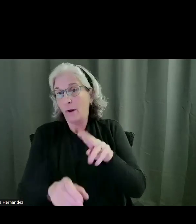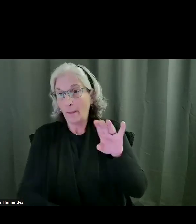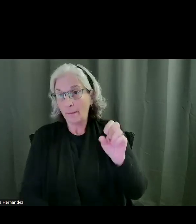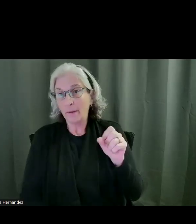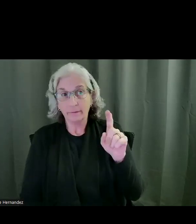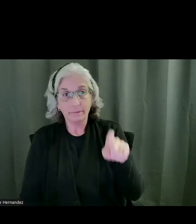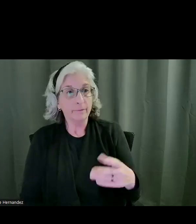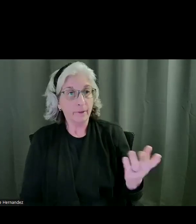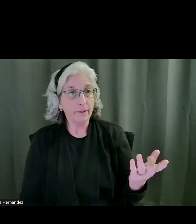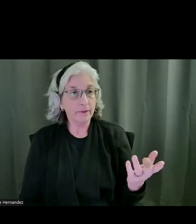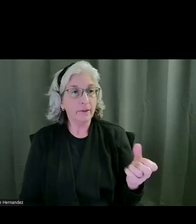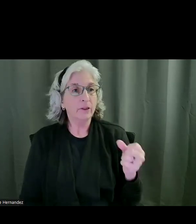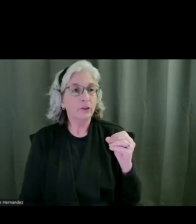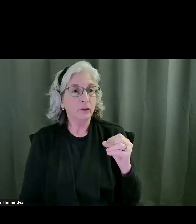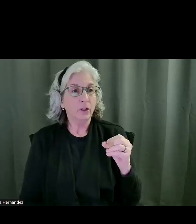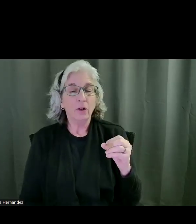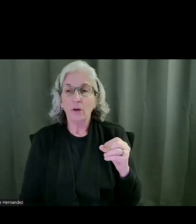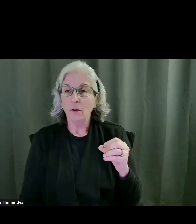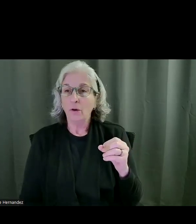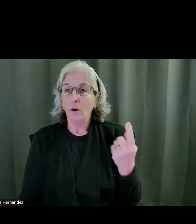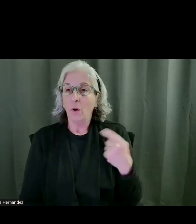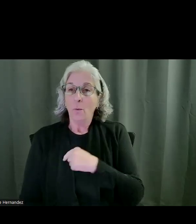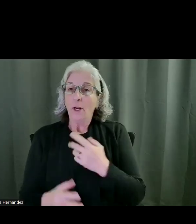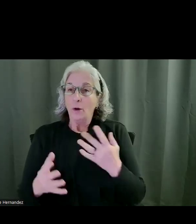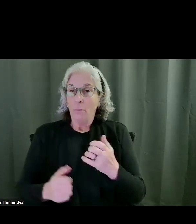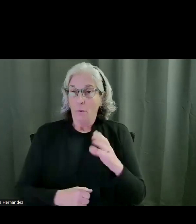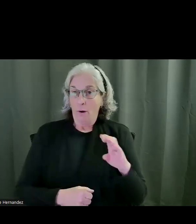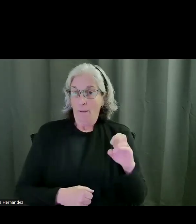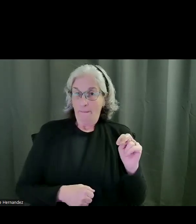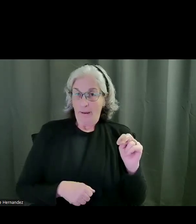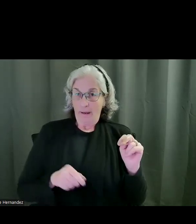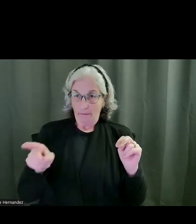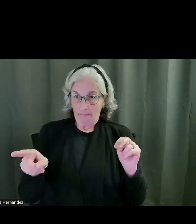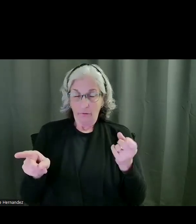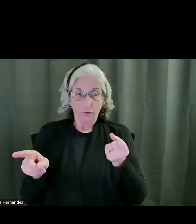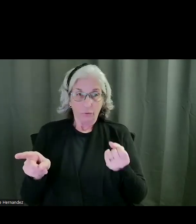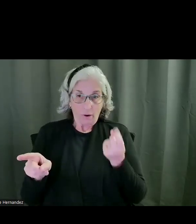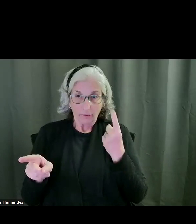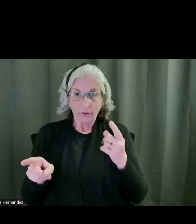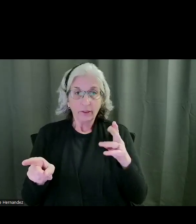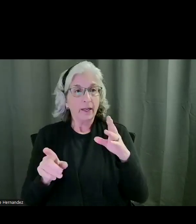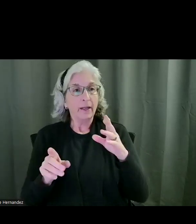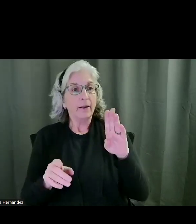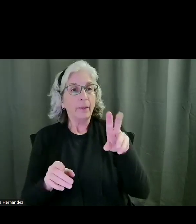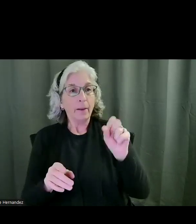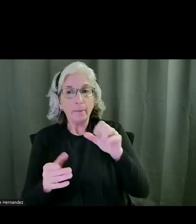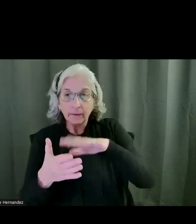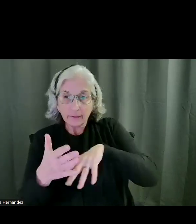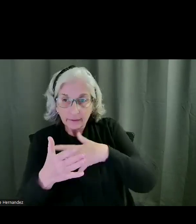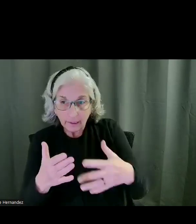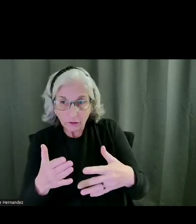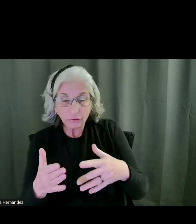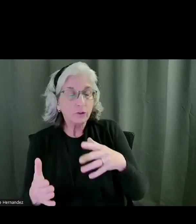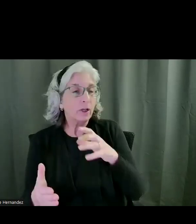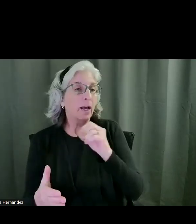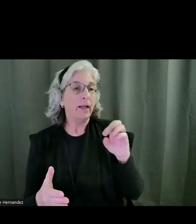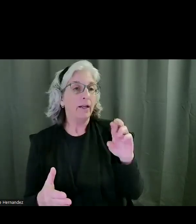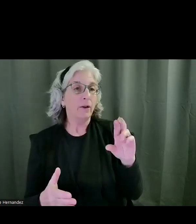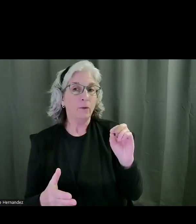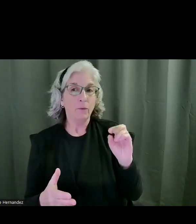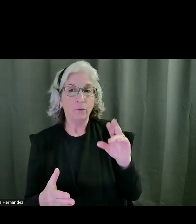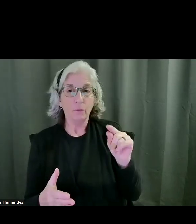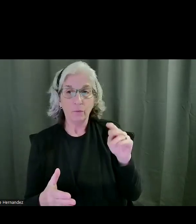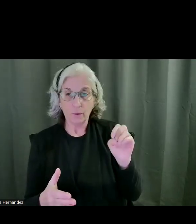outcomes are for Ben to be able to understand the bus schedule and routes and safely ride the bus to and from